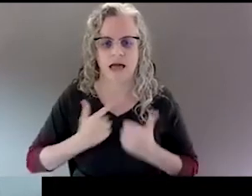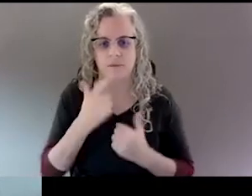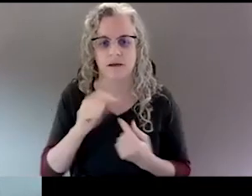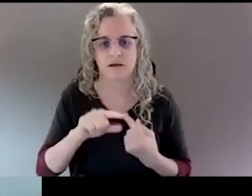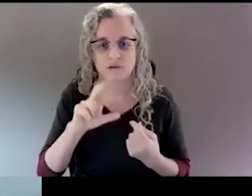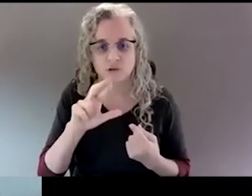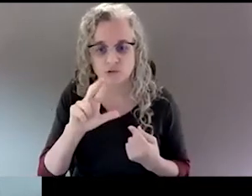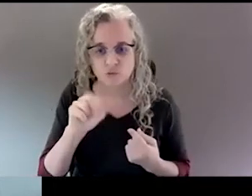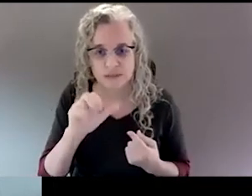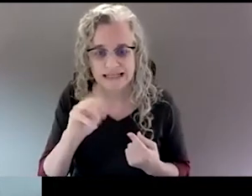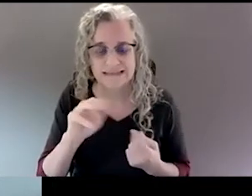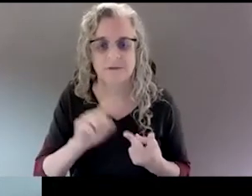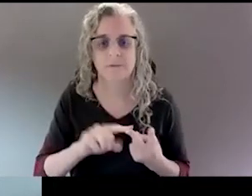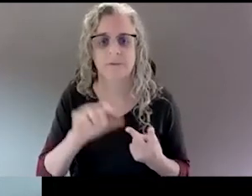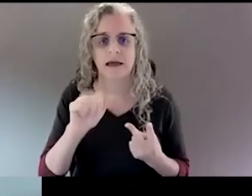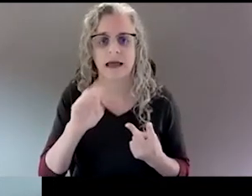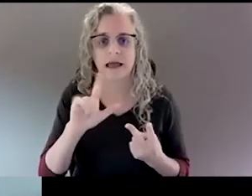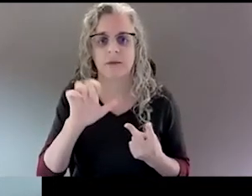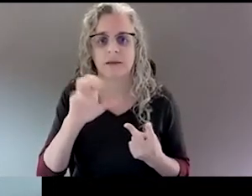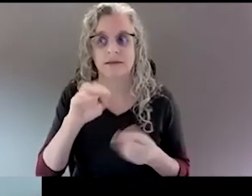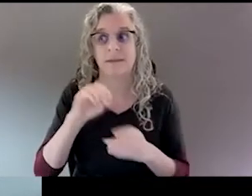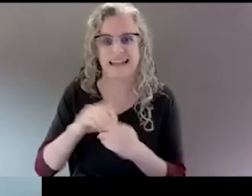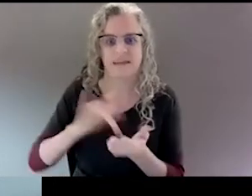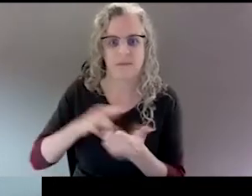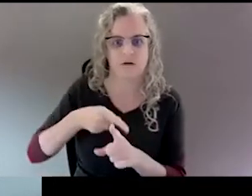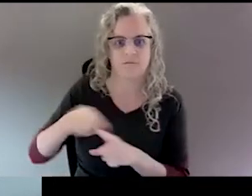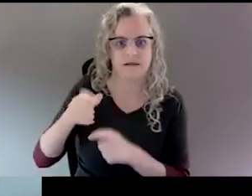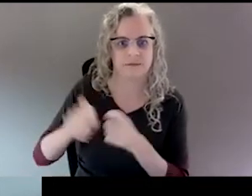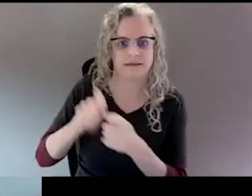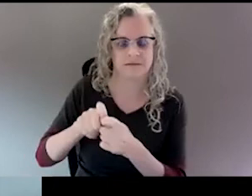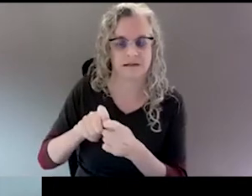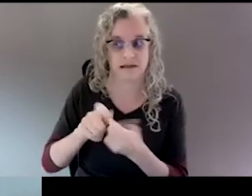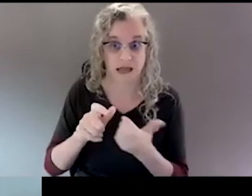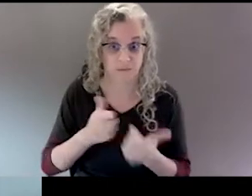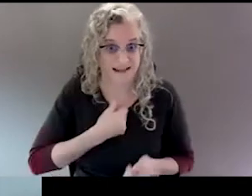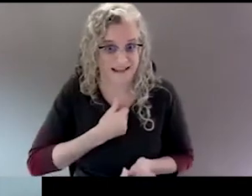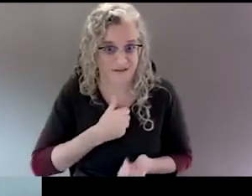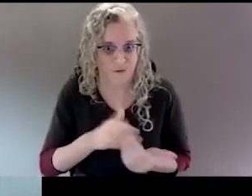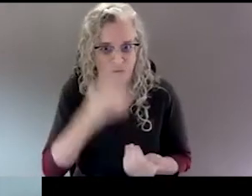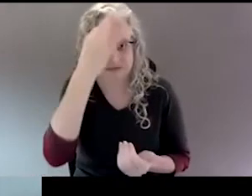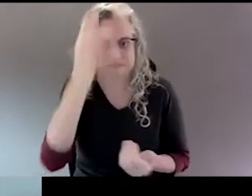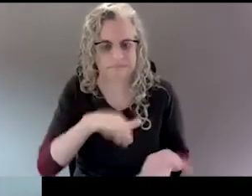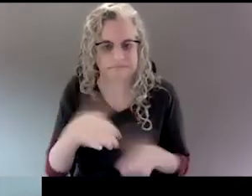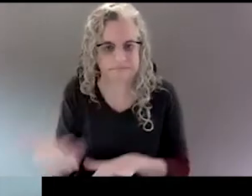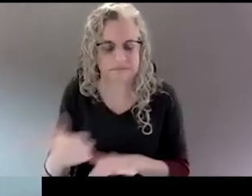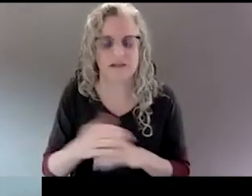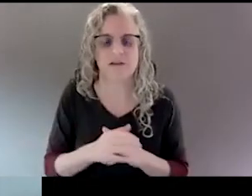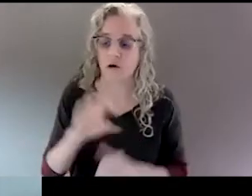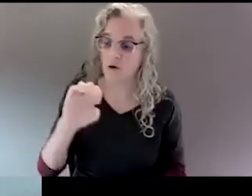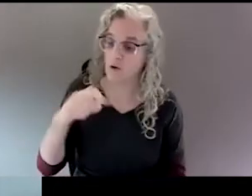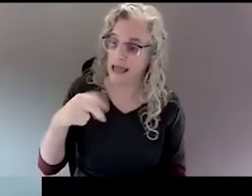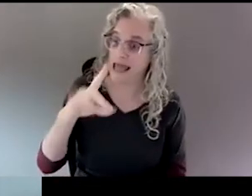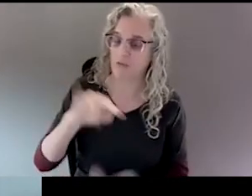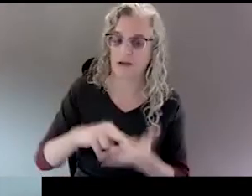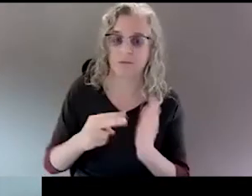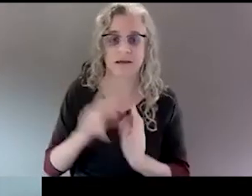nearly lost my life. So I think that's like the first step, equity would see people actually live happy, healthy